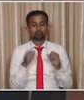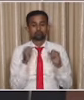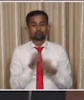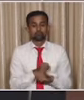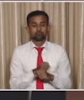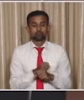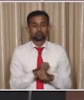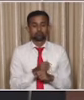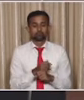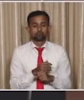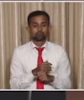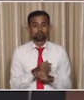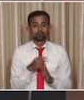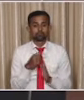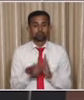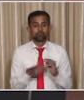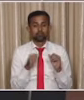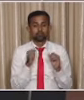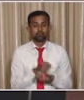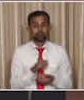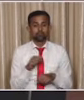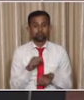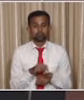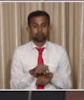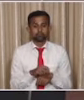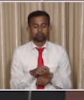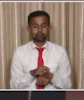is bankrupt, it is very difficult to